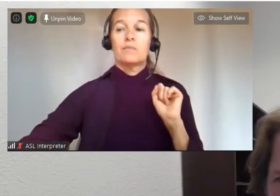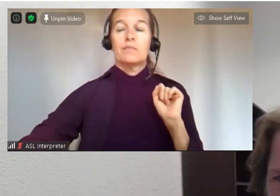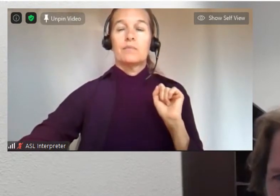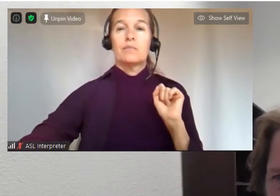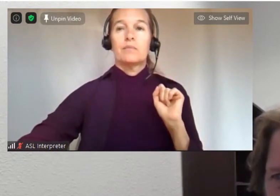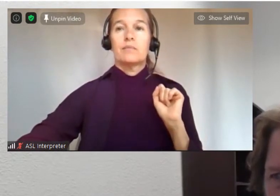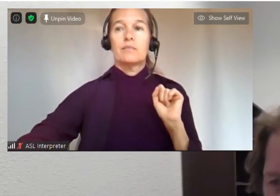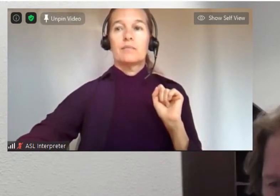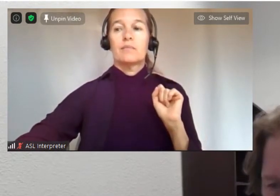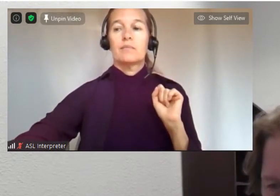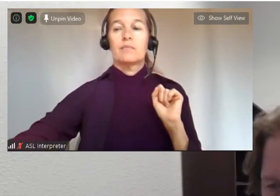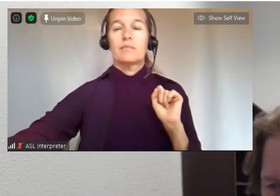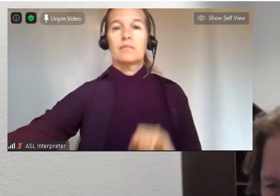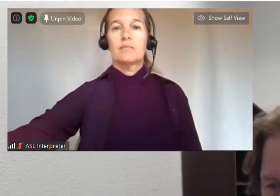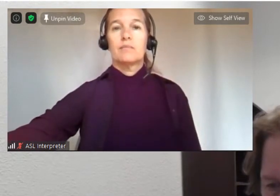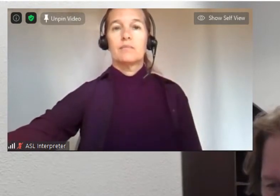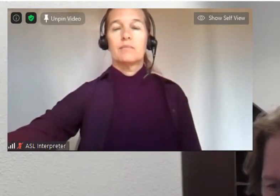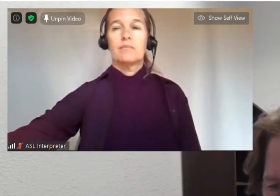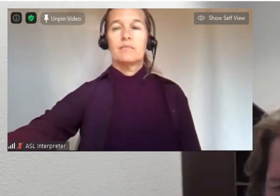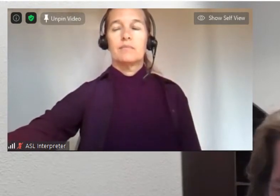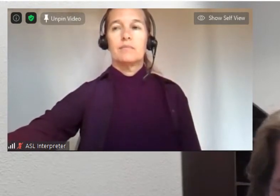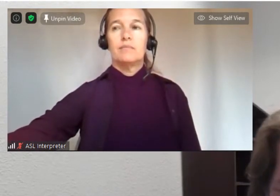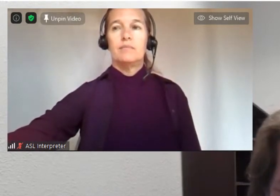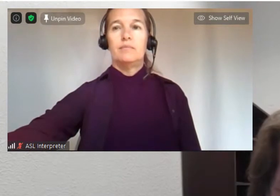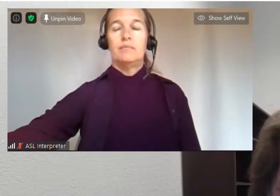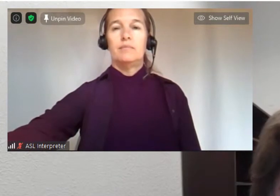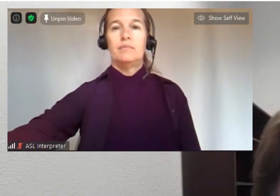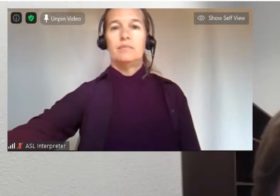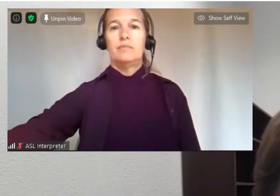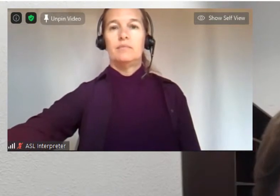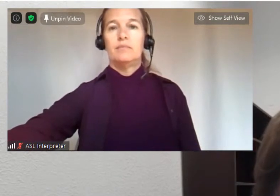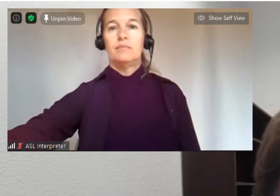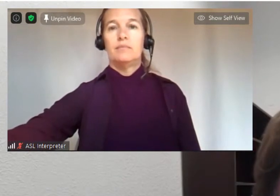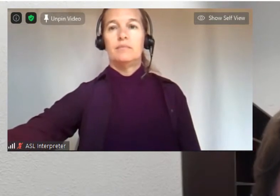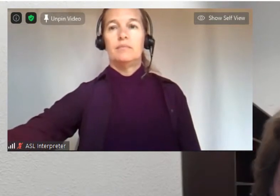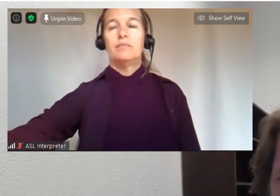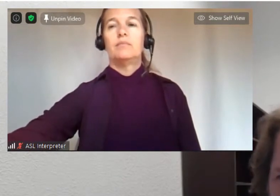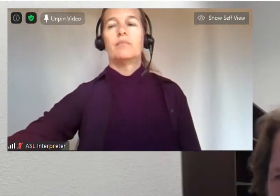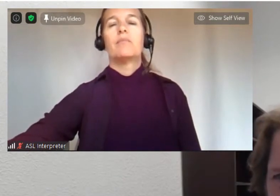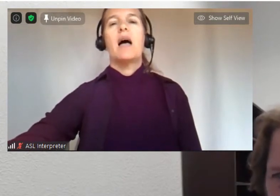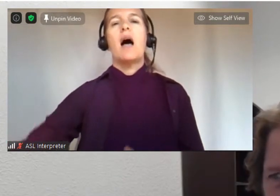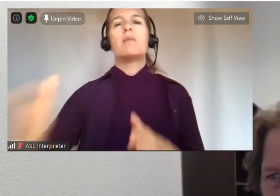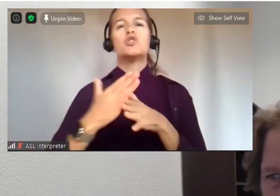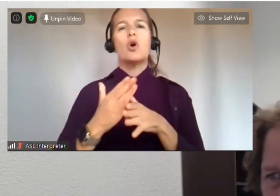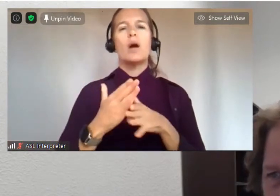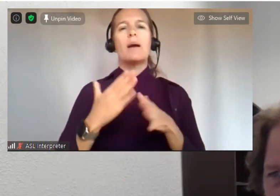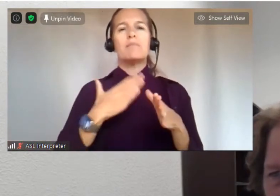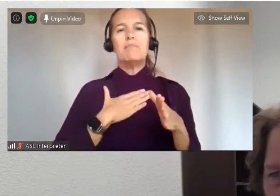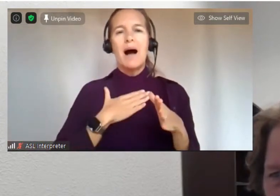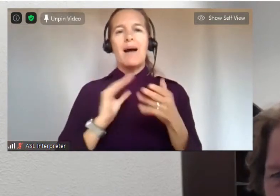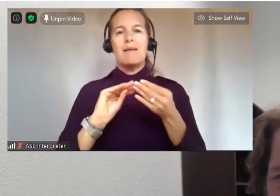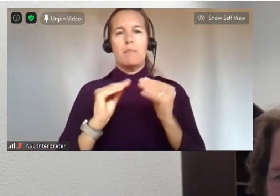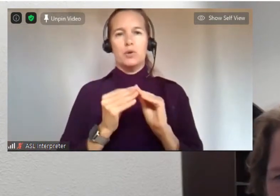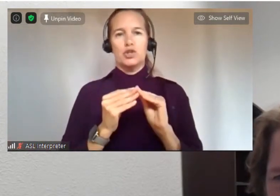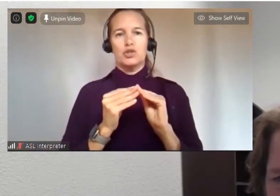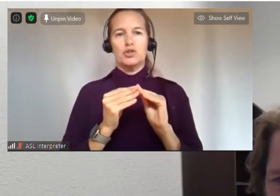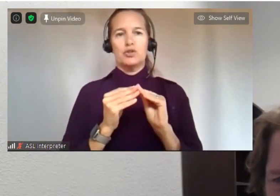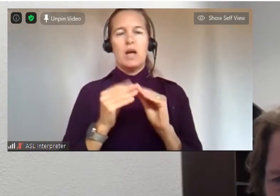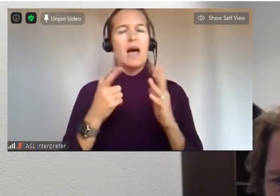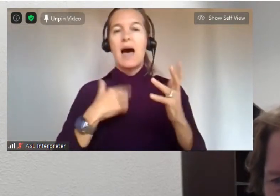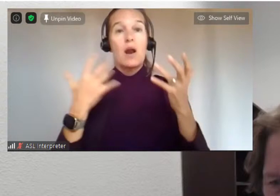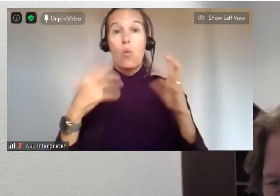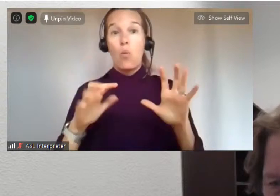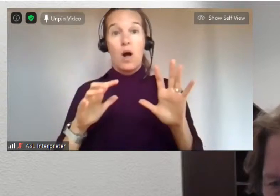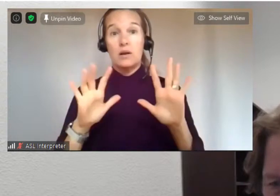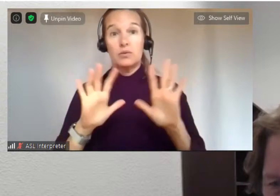to show you what I'm looking at. And I don't want to paint too rosy a picture, but I want people to